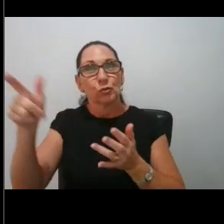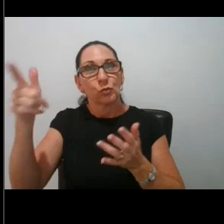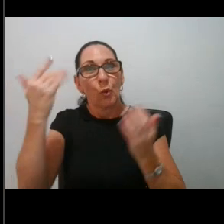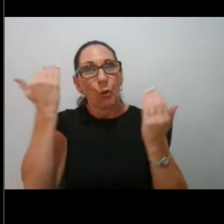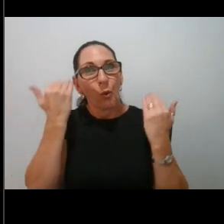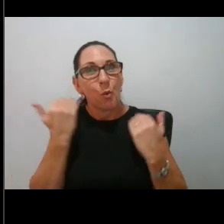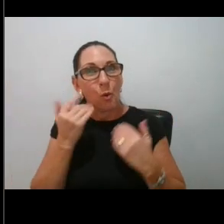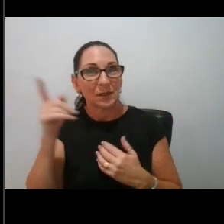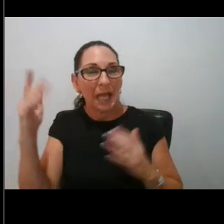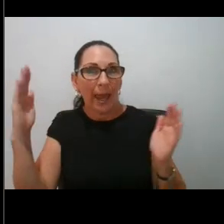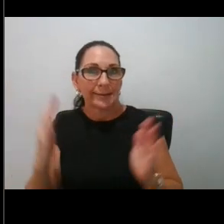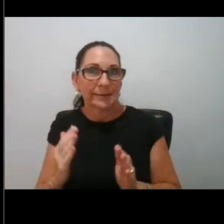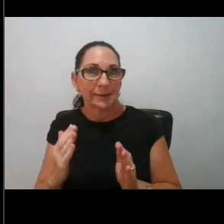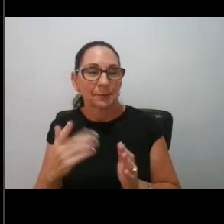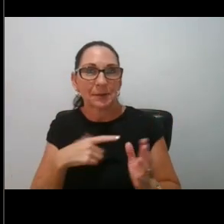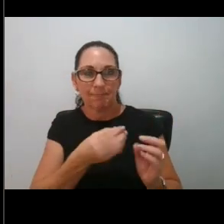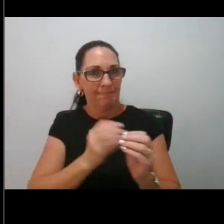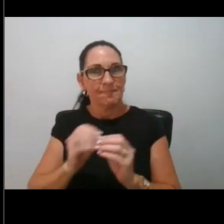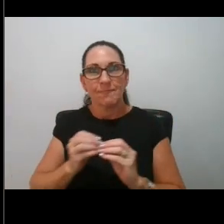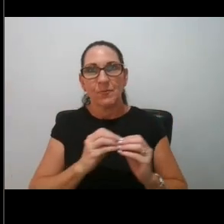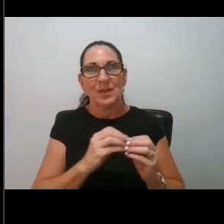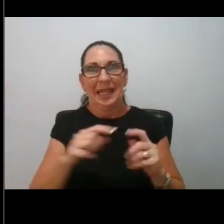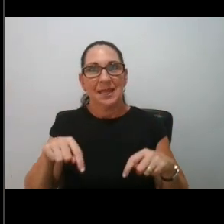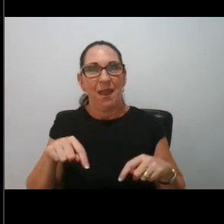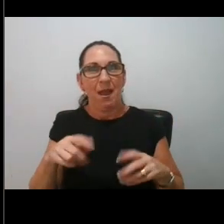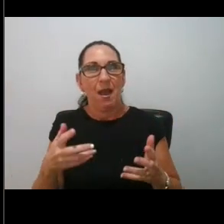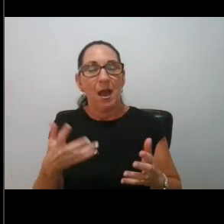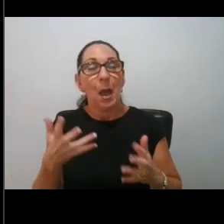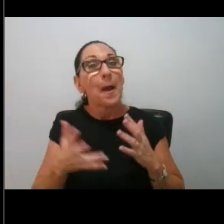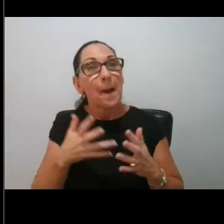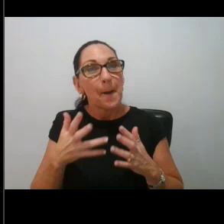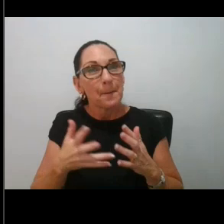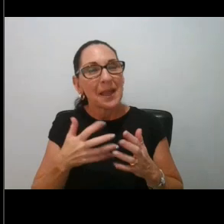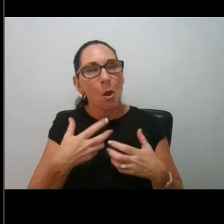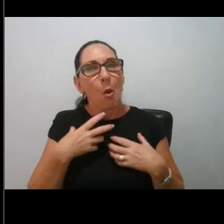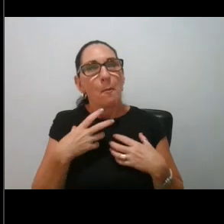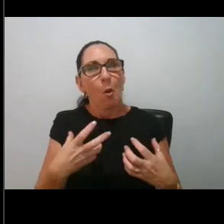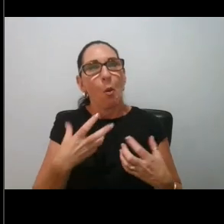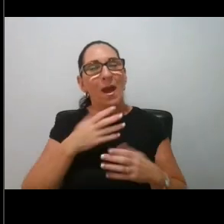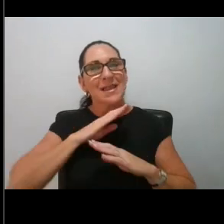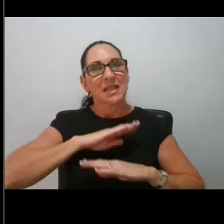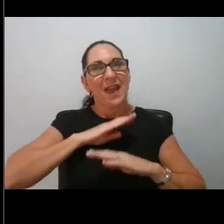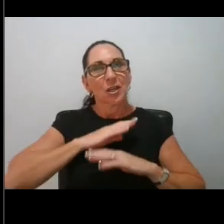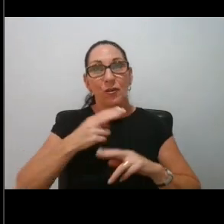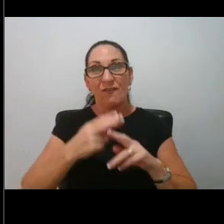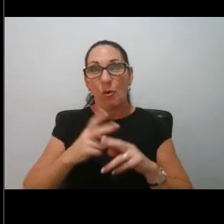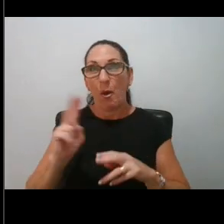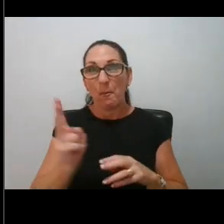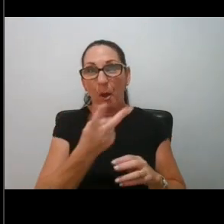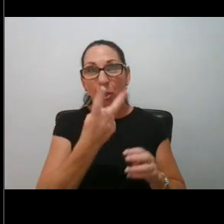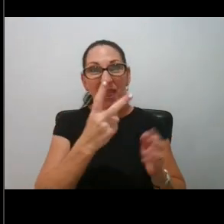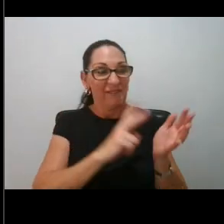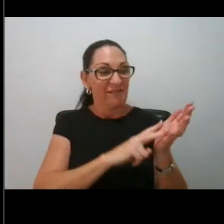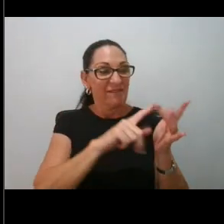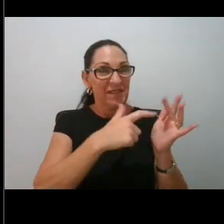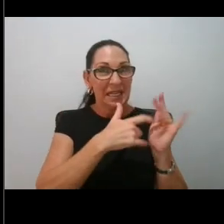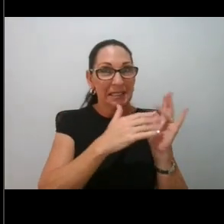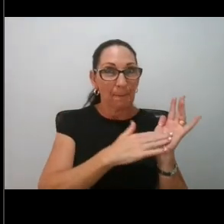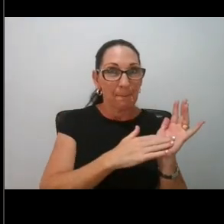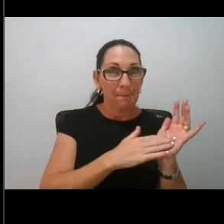increased satisfaction for defendants and victims participating in our process